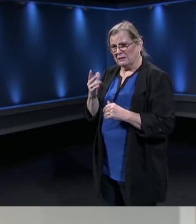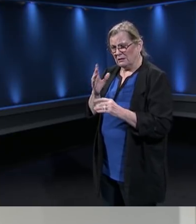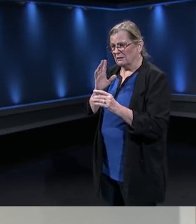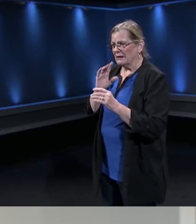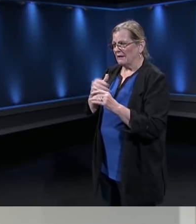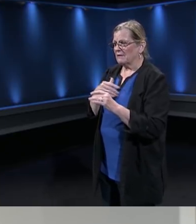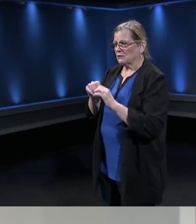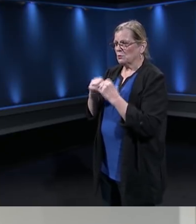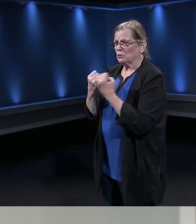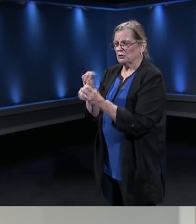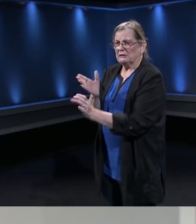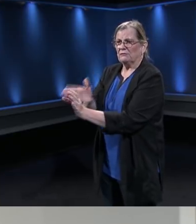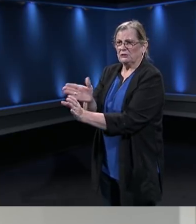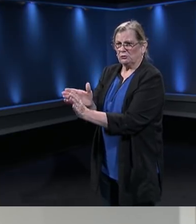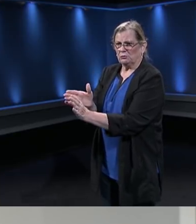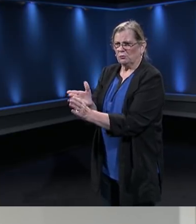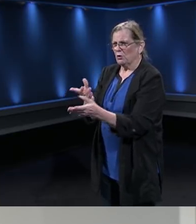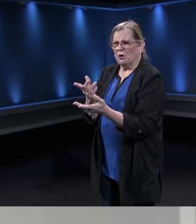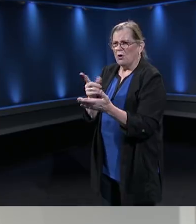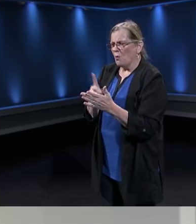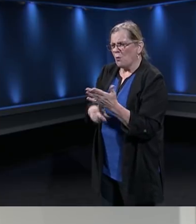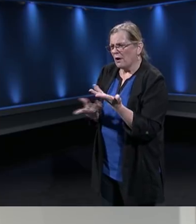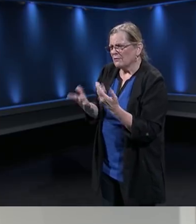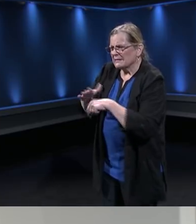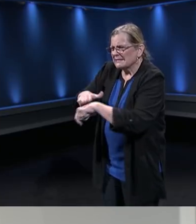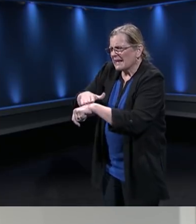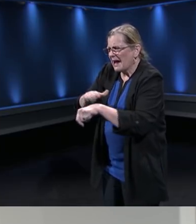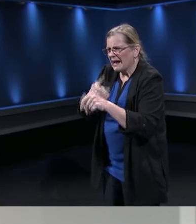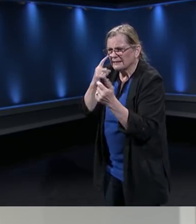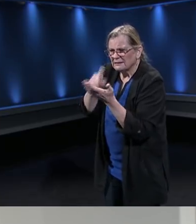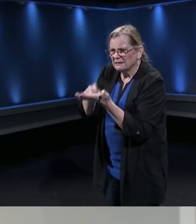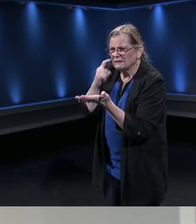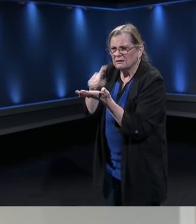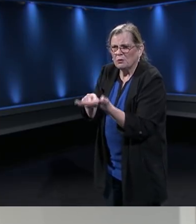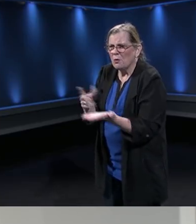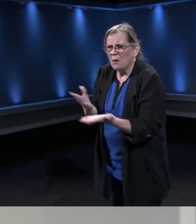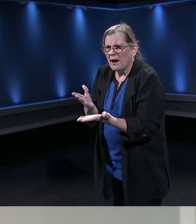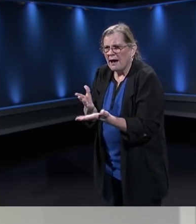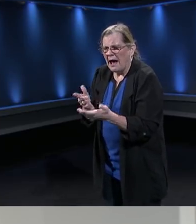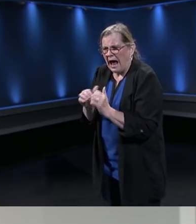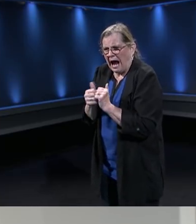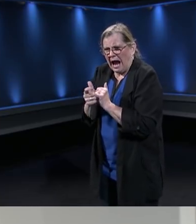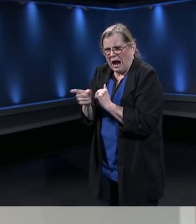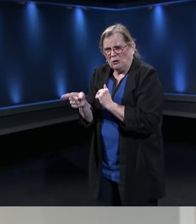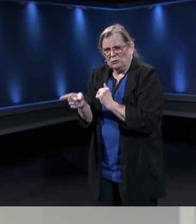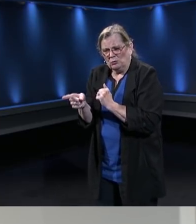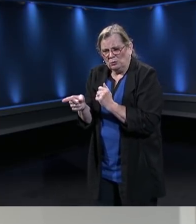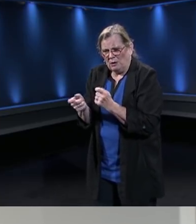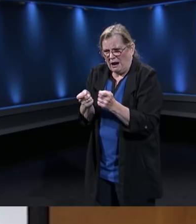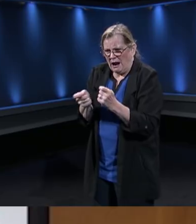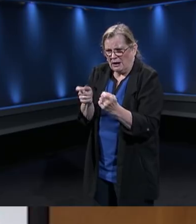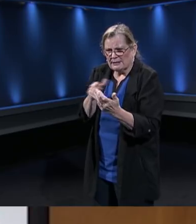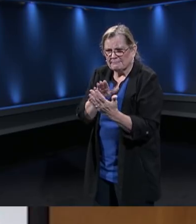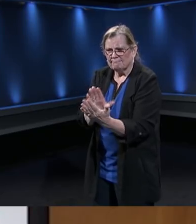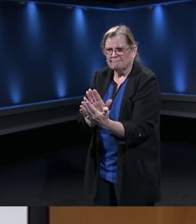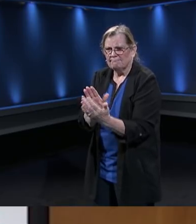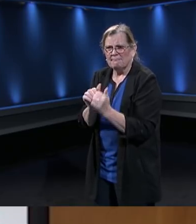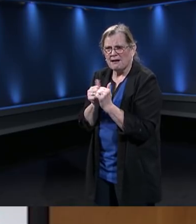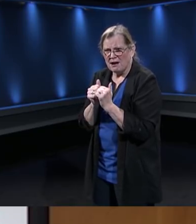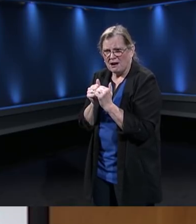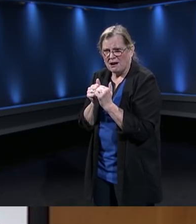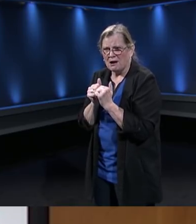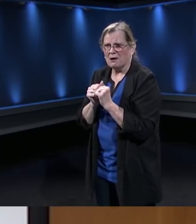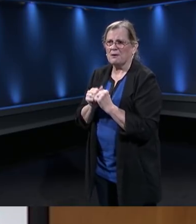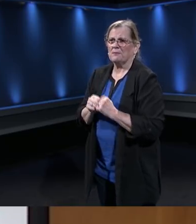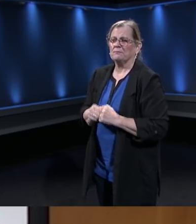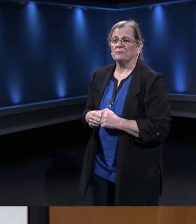about? What are the signs? And then what do I do if I'm seeing those signs? Yeah. So when we're looking at signs and